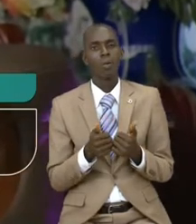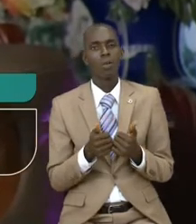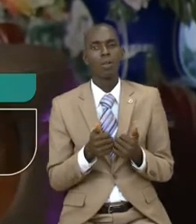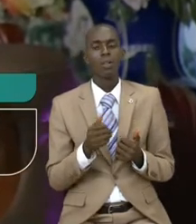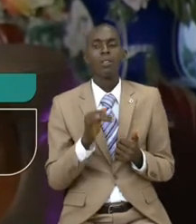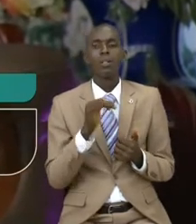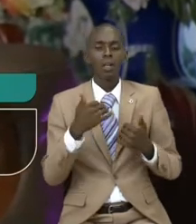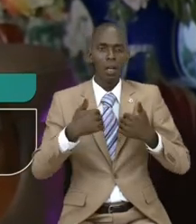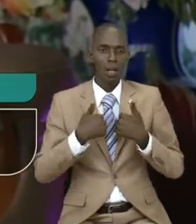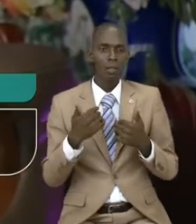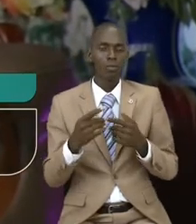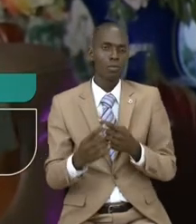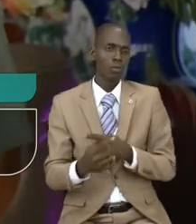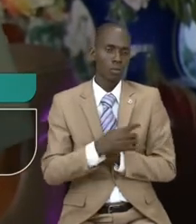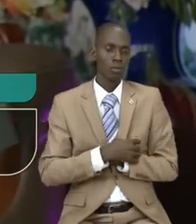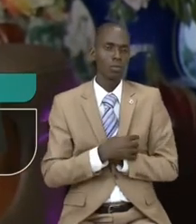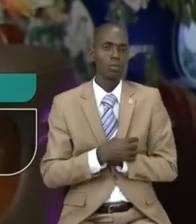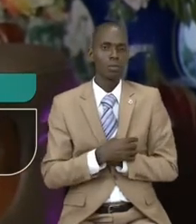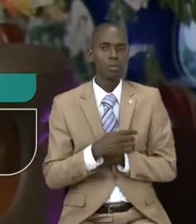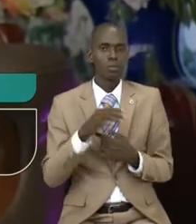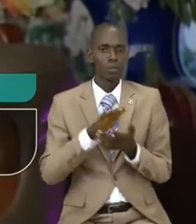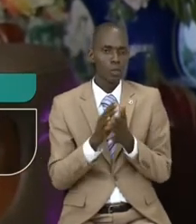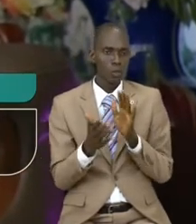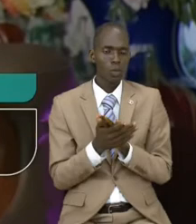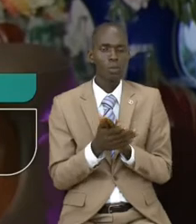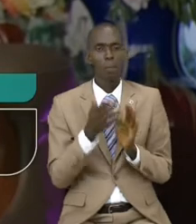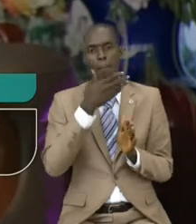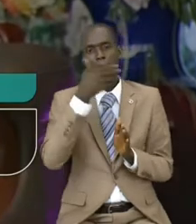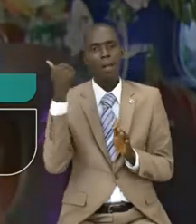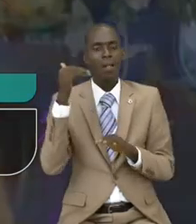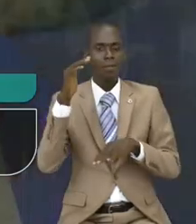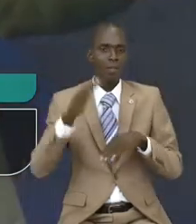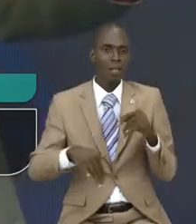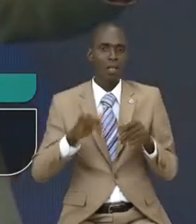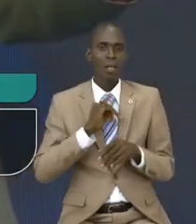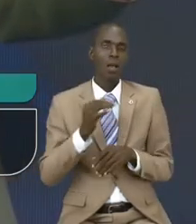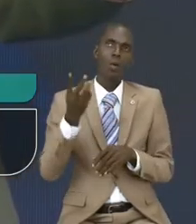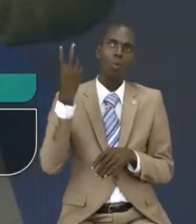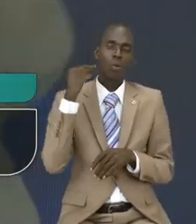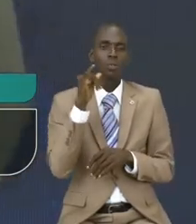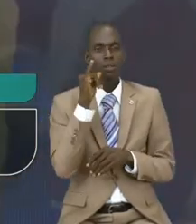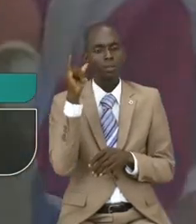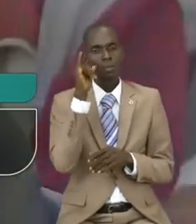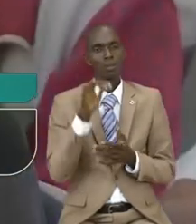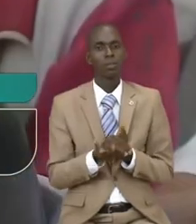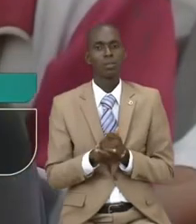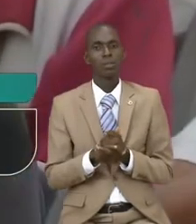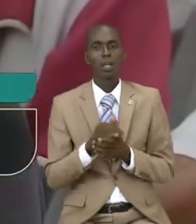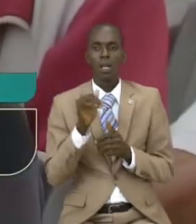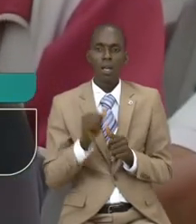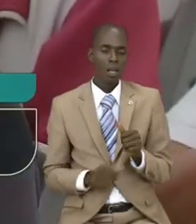today become better than I was yesterday? Every